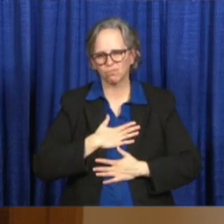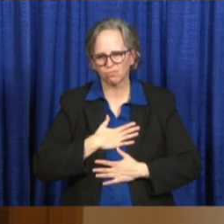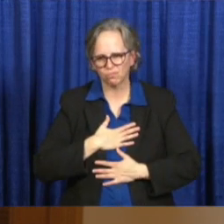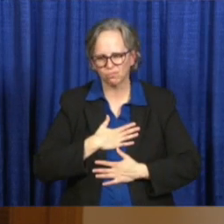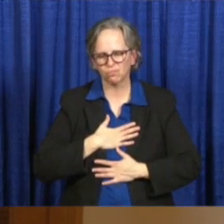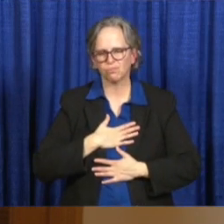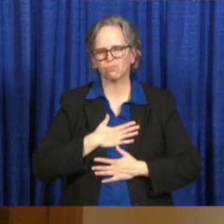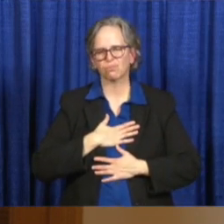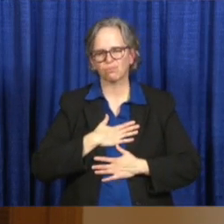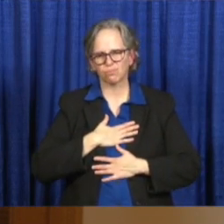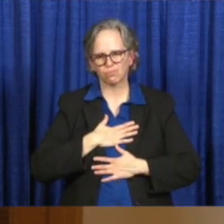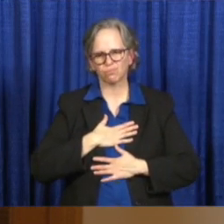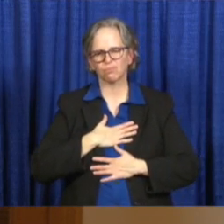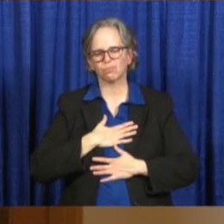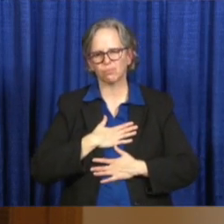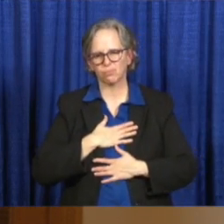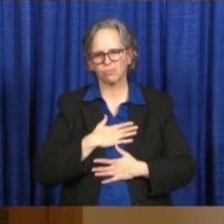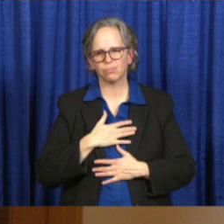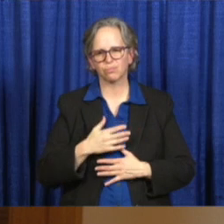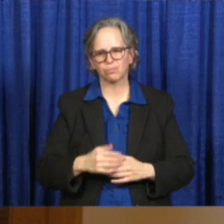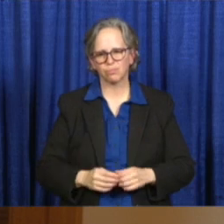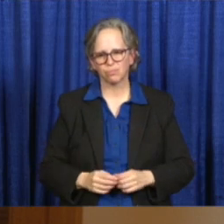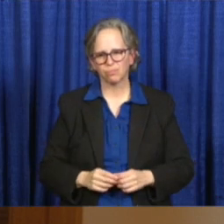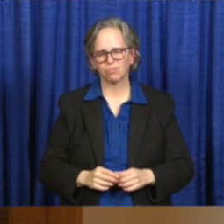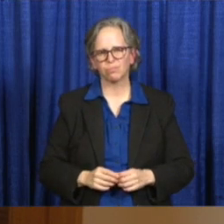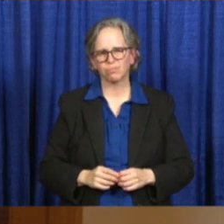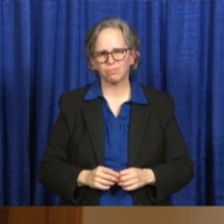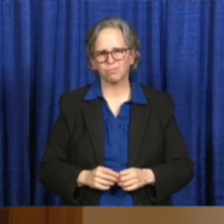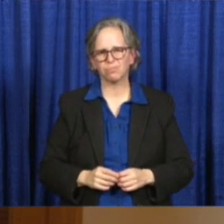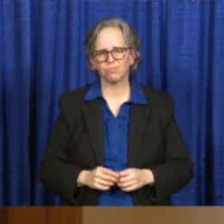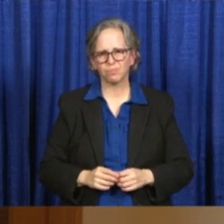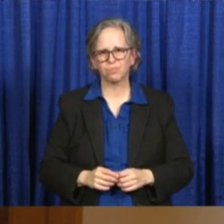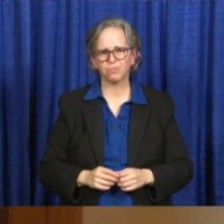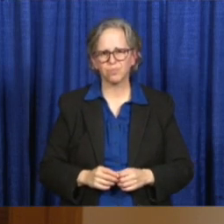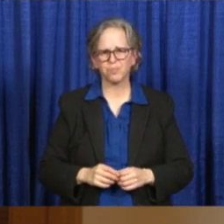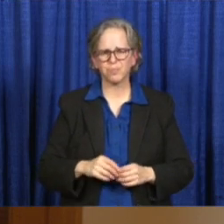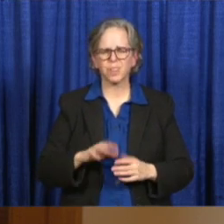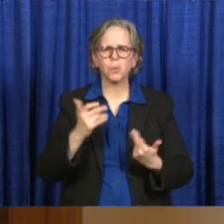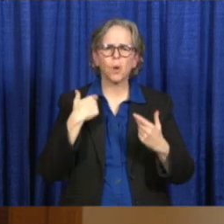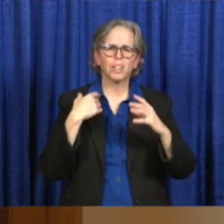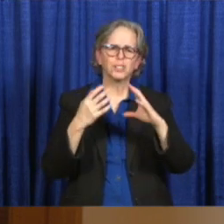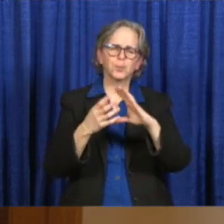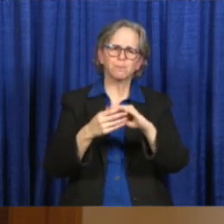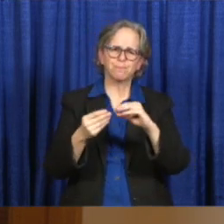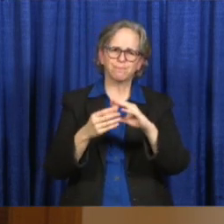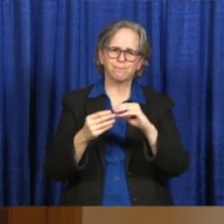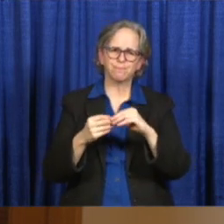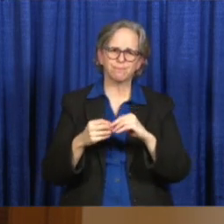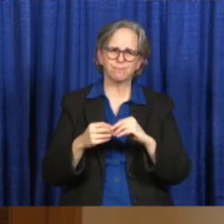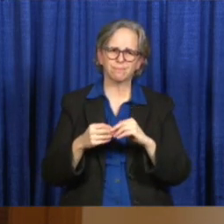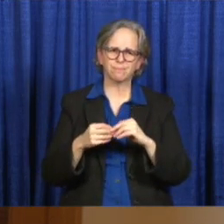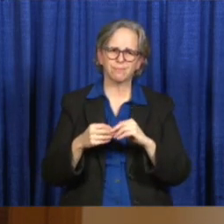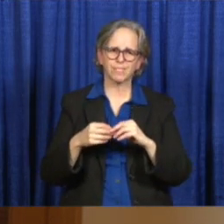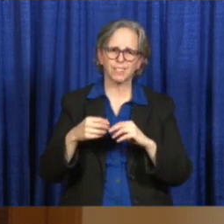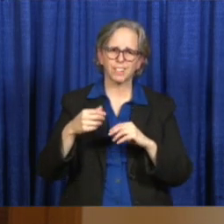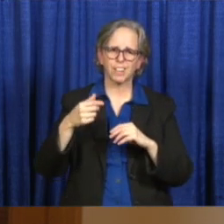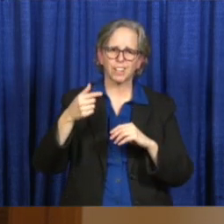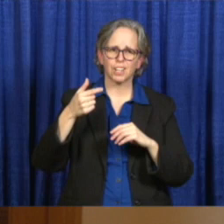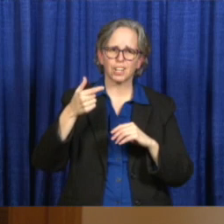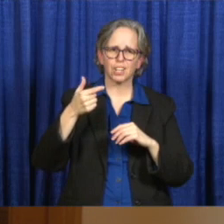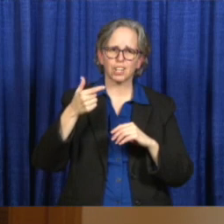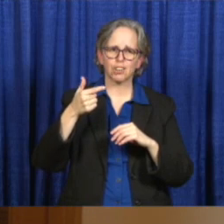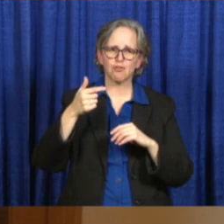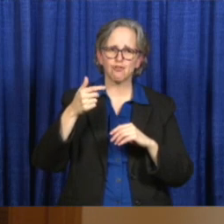Couple of things. I want to talk for a moment about the Groundhog's Day we are